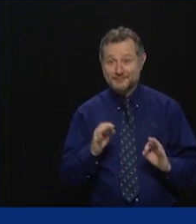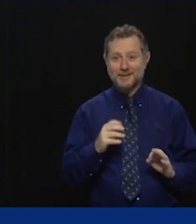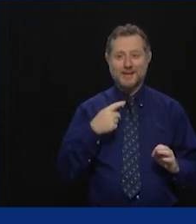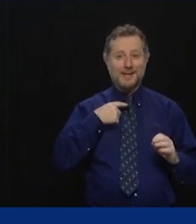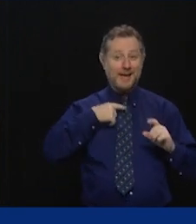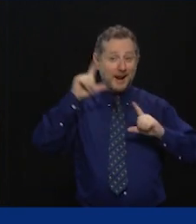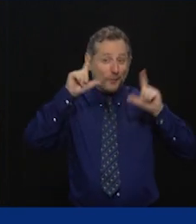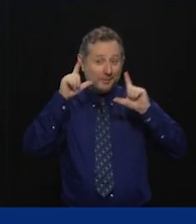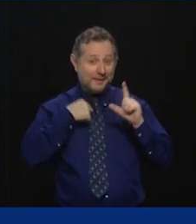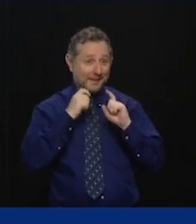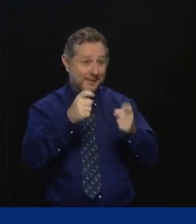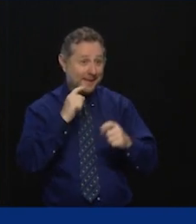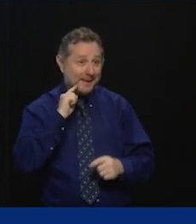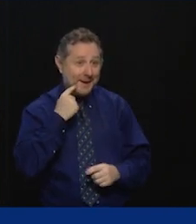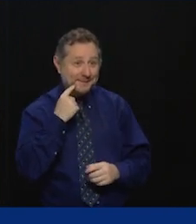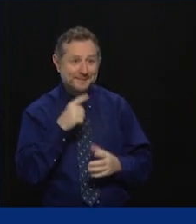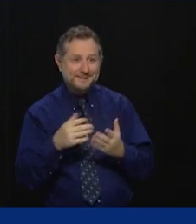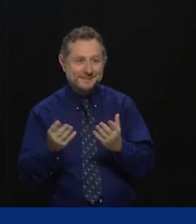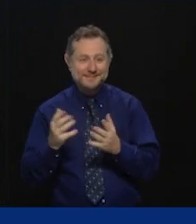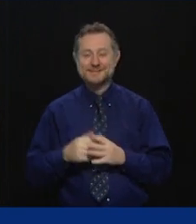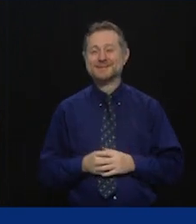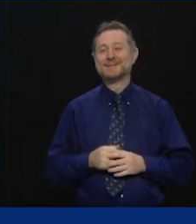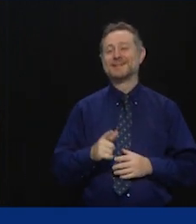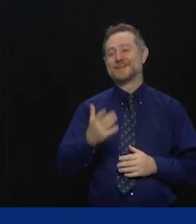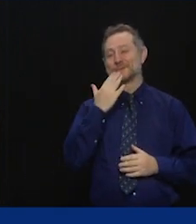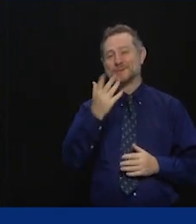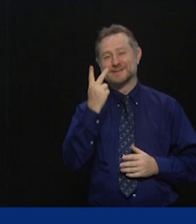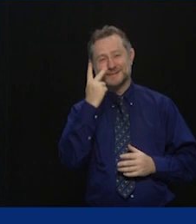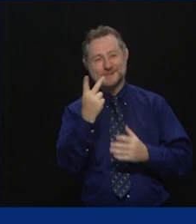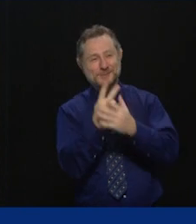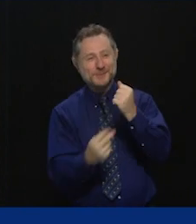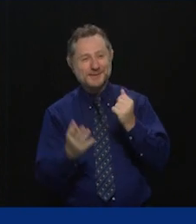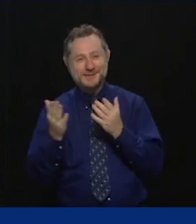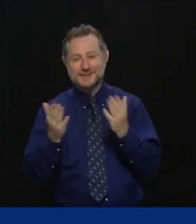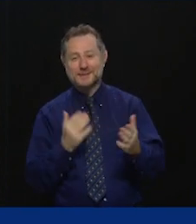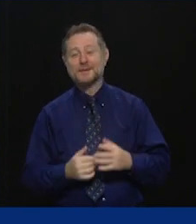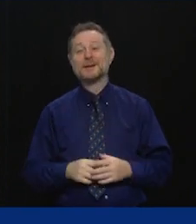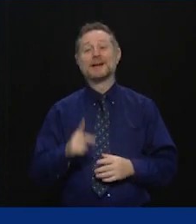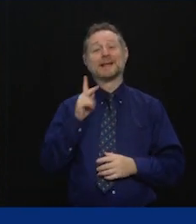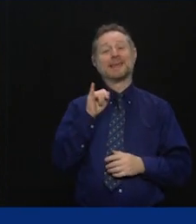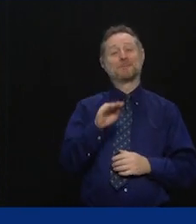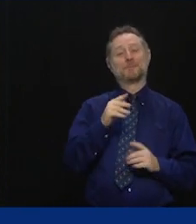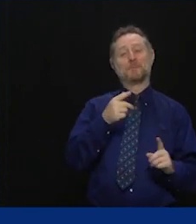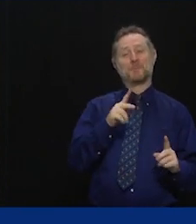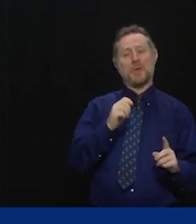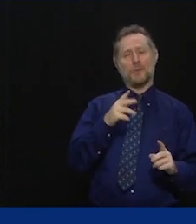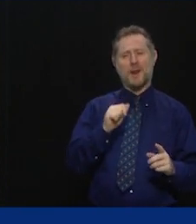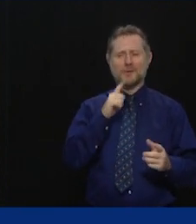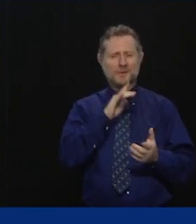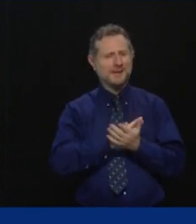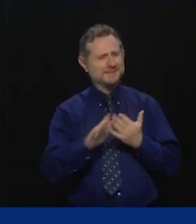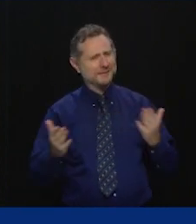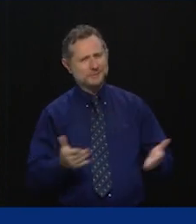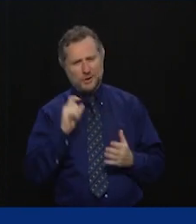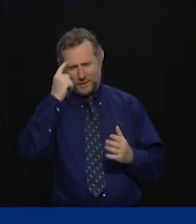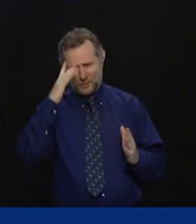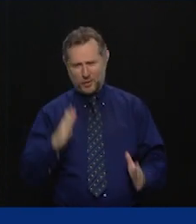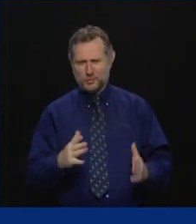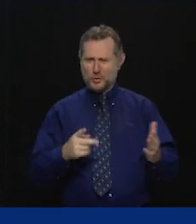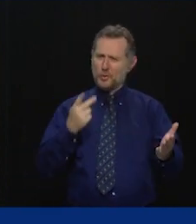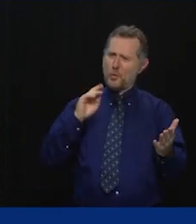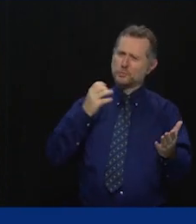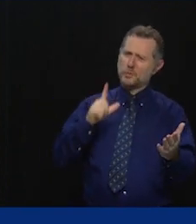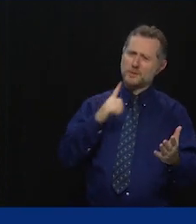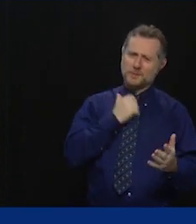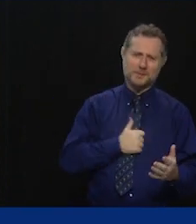Bruce. Yes, hi, Governor Hochul. Very nice to have for us to be here with you. Sorry we couldn't do it in person,